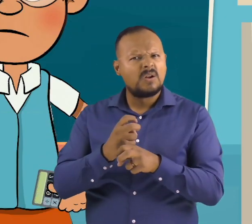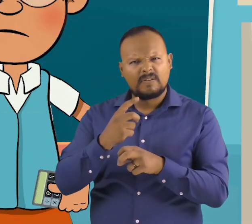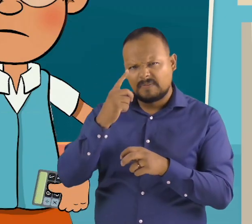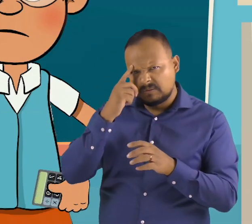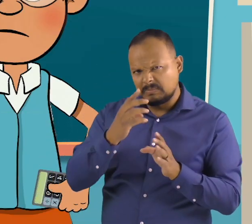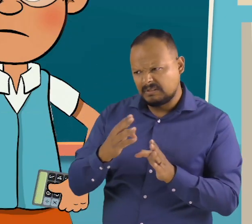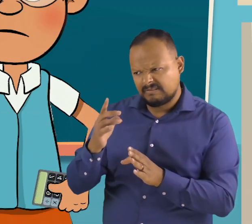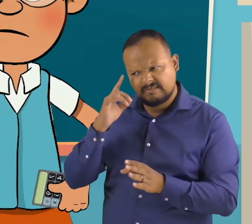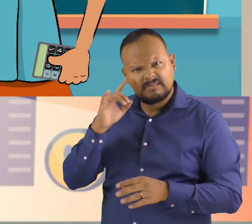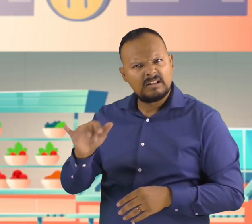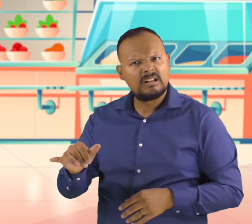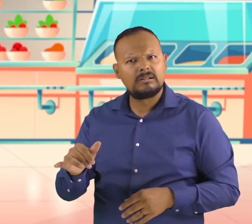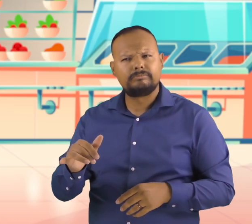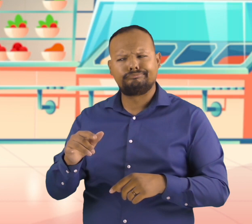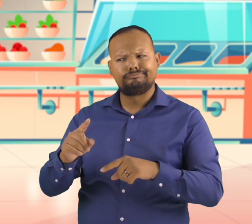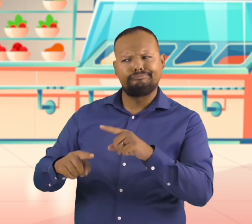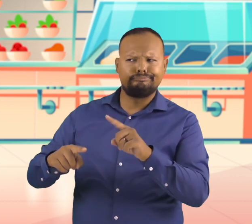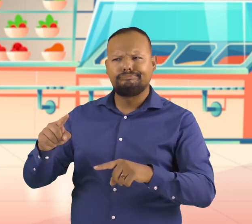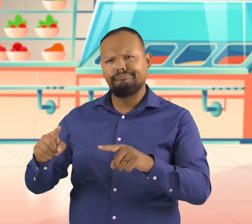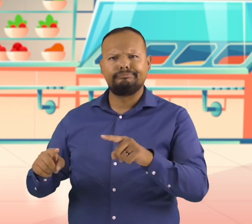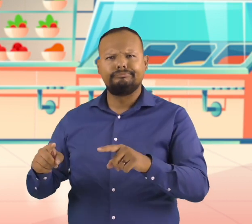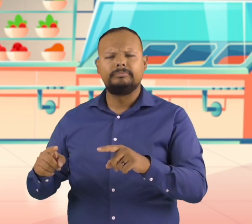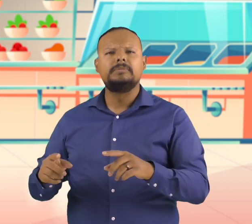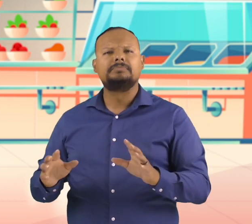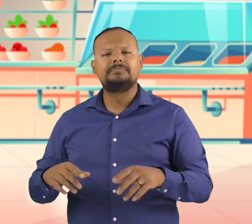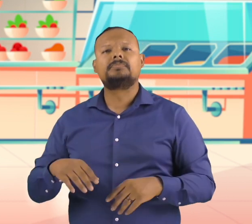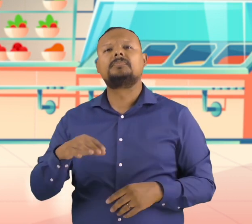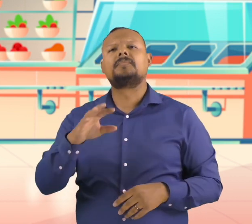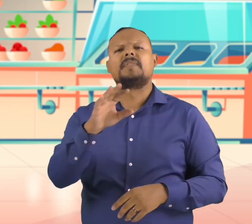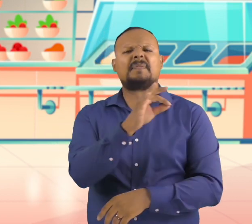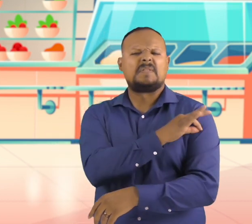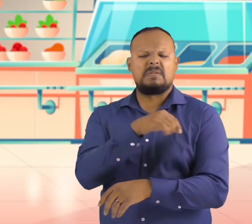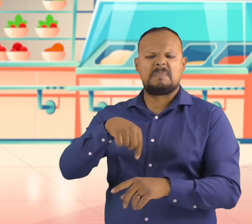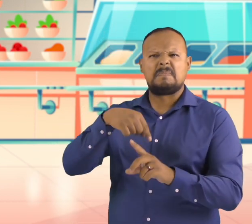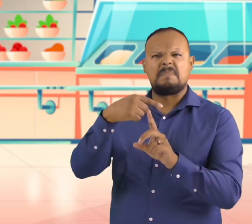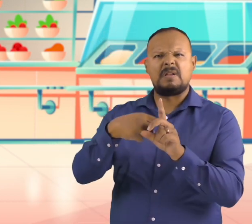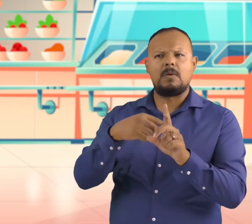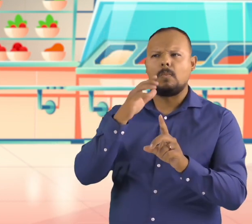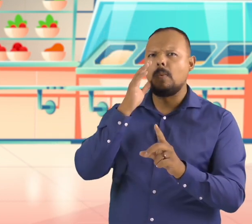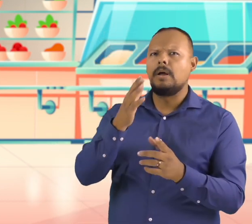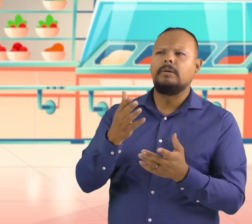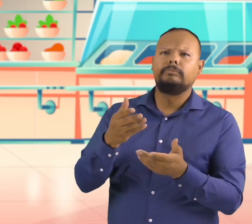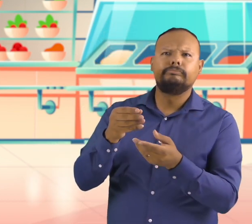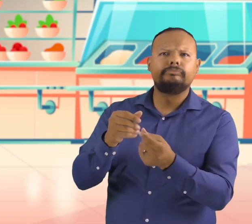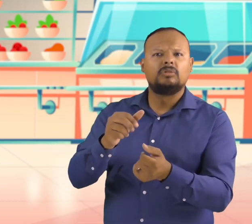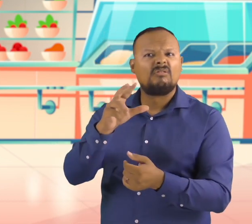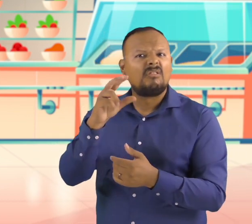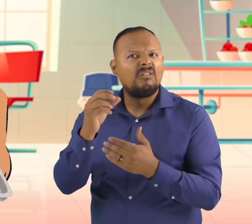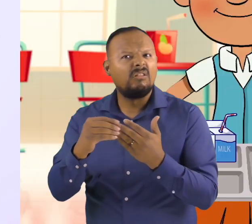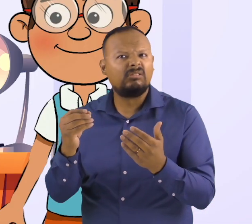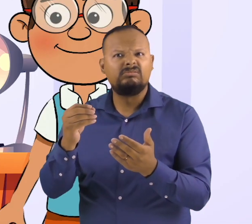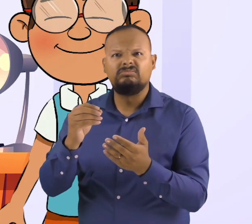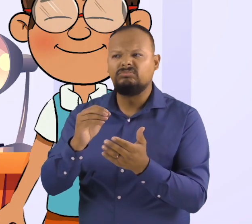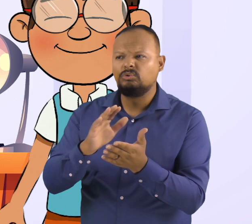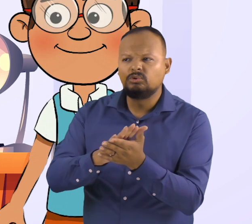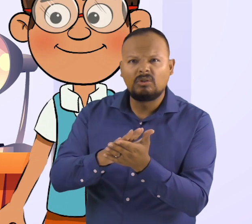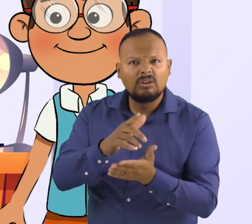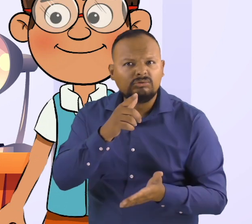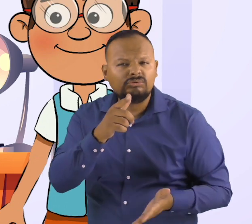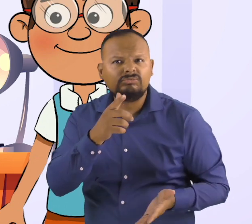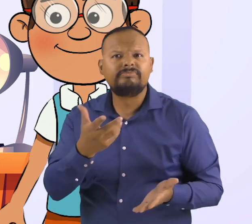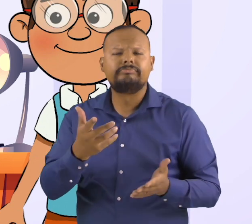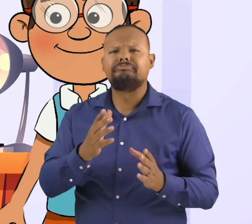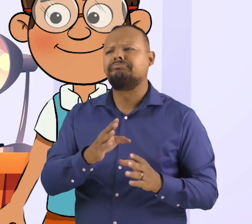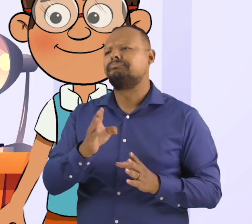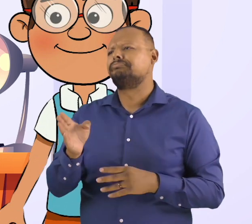plan for. This month, Frankie will spend $30 on school lunch. And she